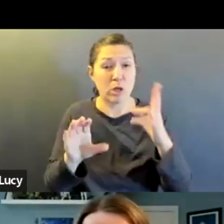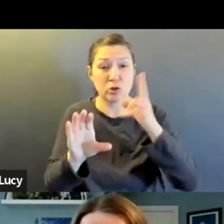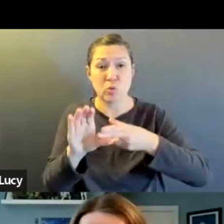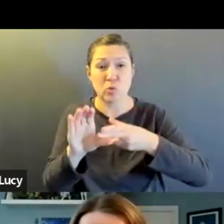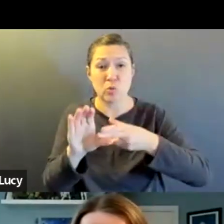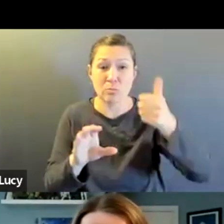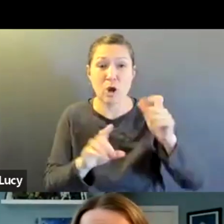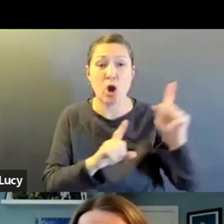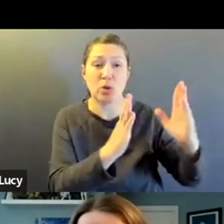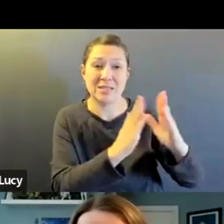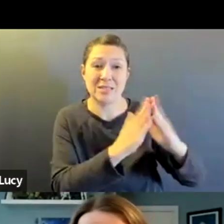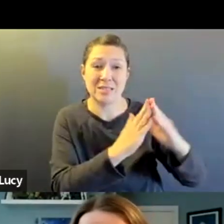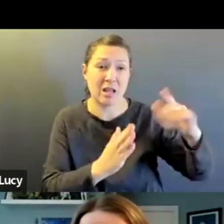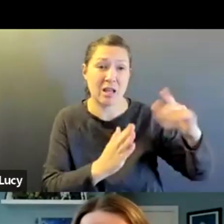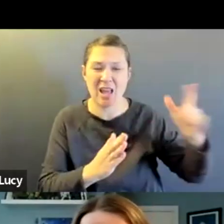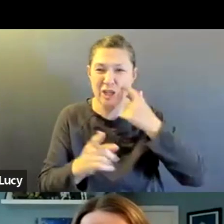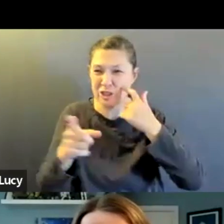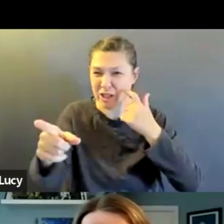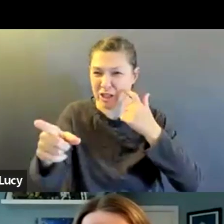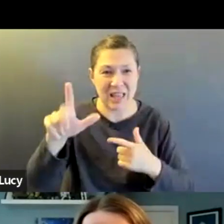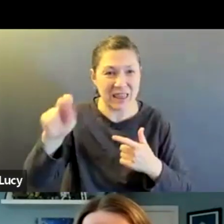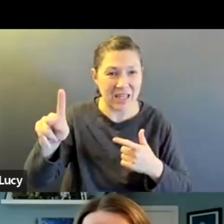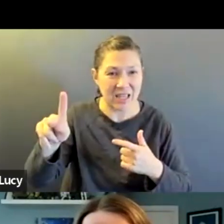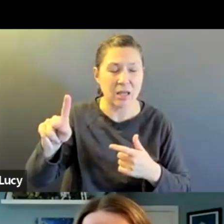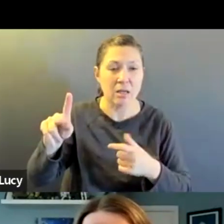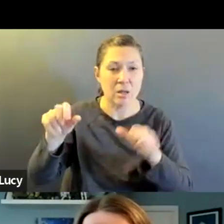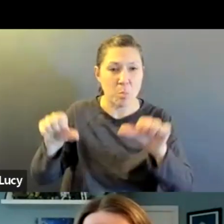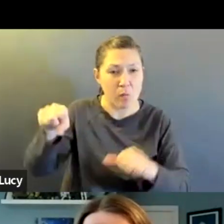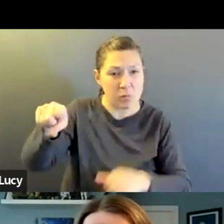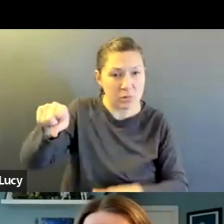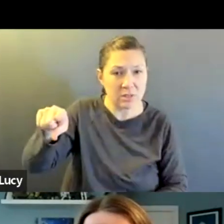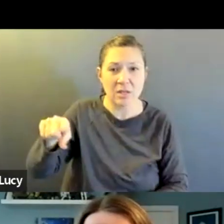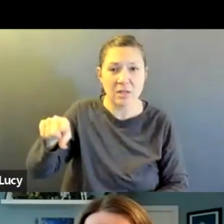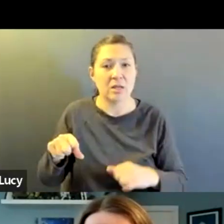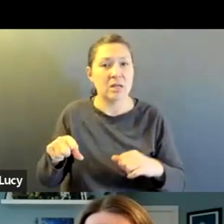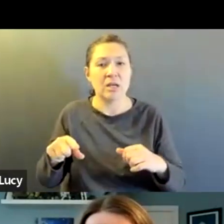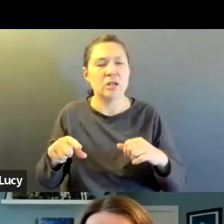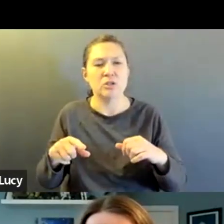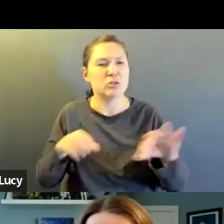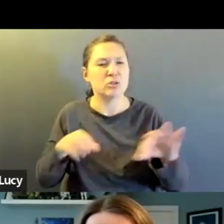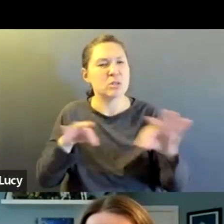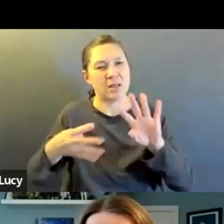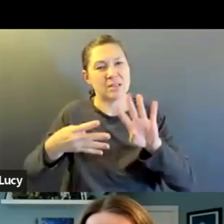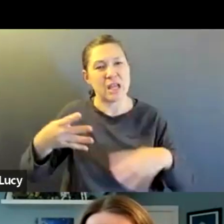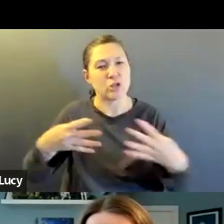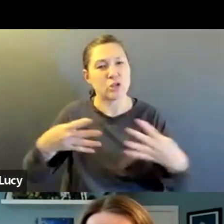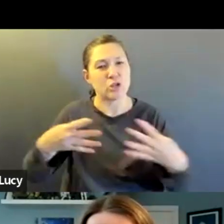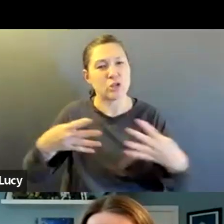City Hall, I've just put a link in the chat. So just talking through what's next up on our end.